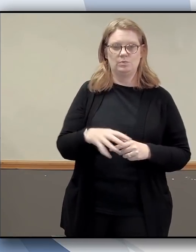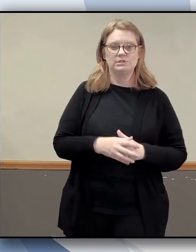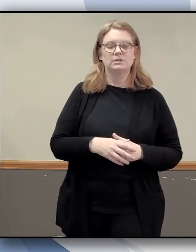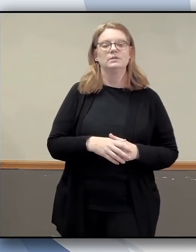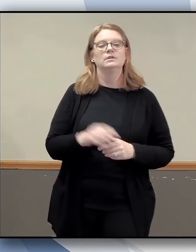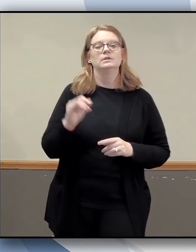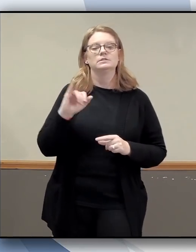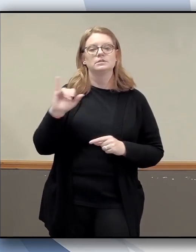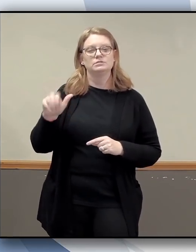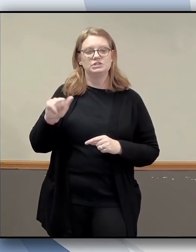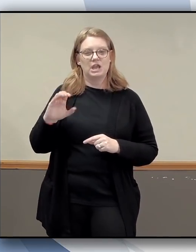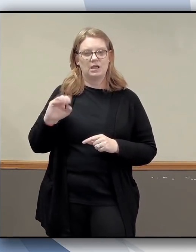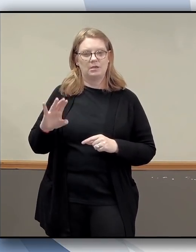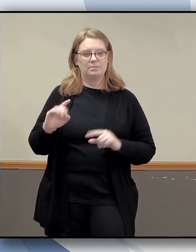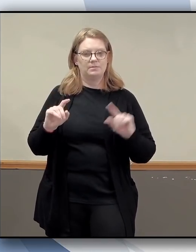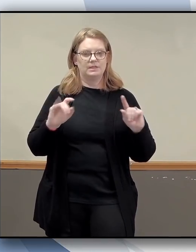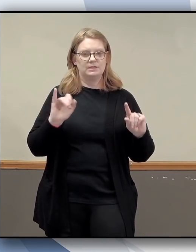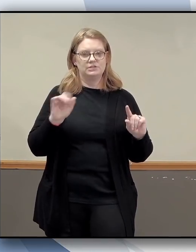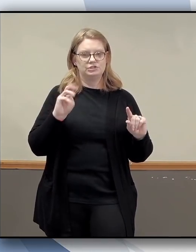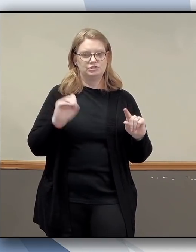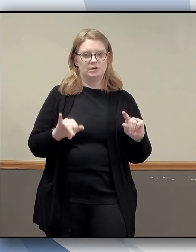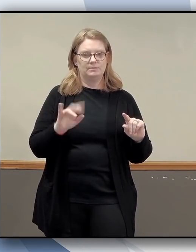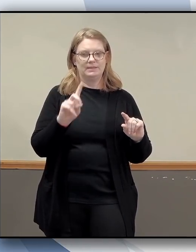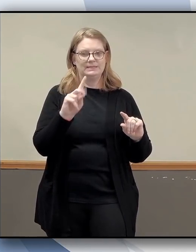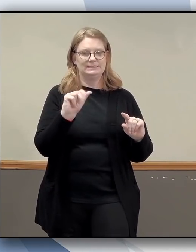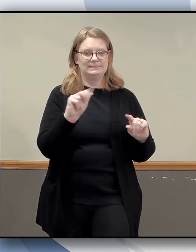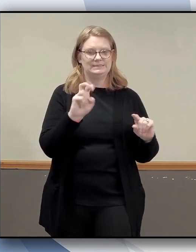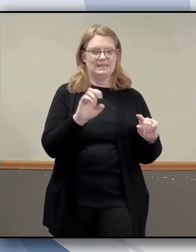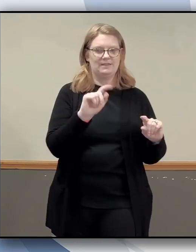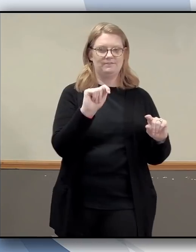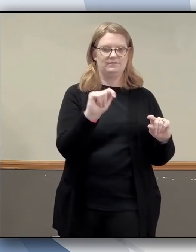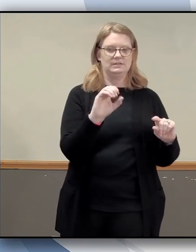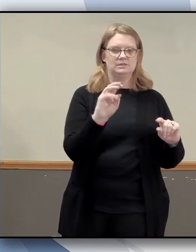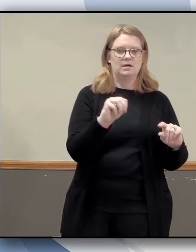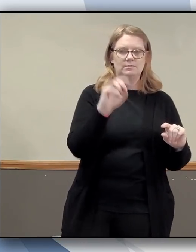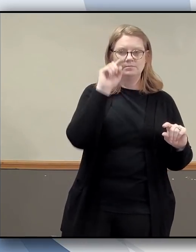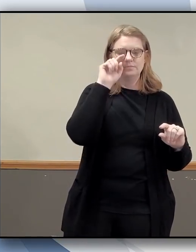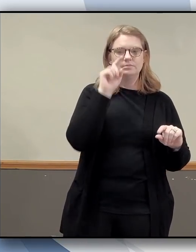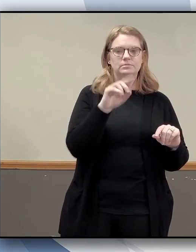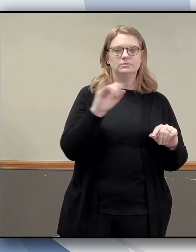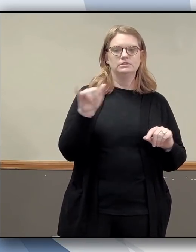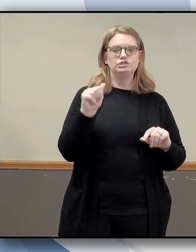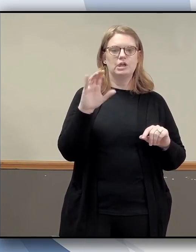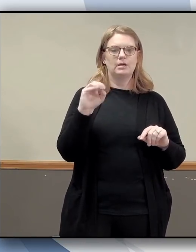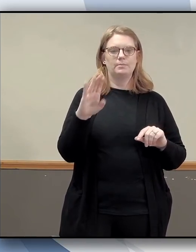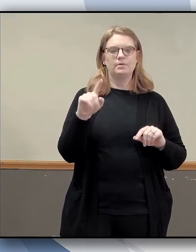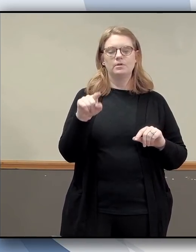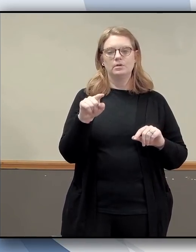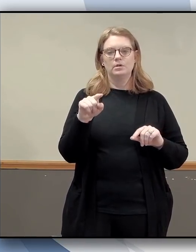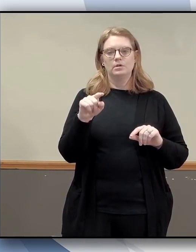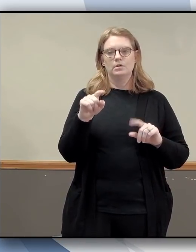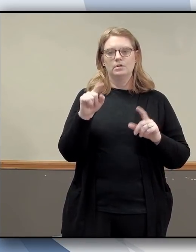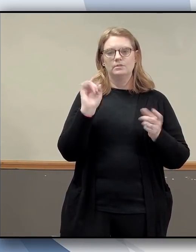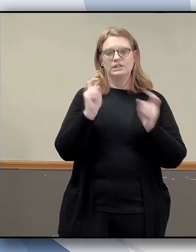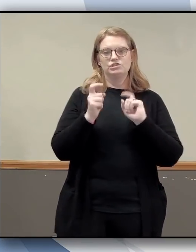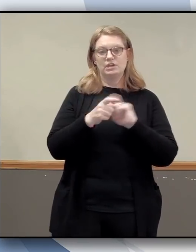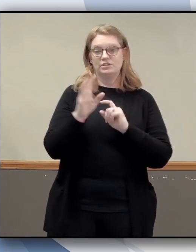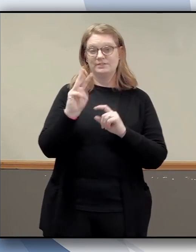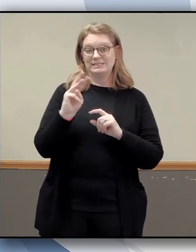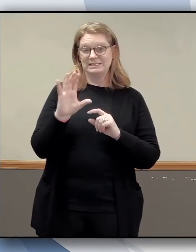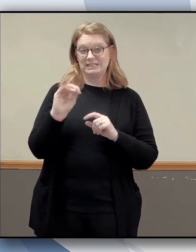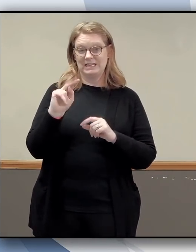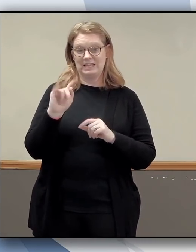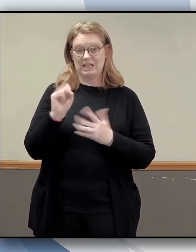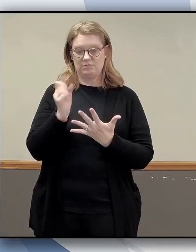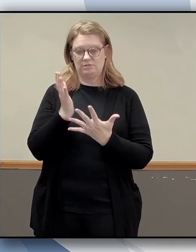to Jeremy and then to Dave and then Tom. Governor, which came first, the changing of 16 counties to high risk